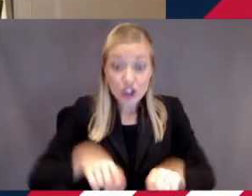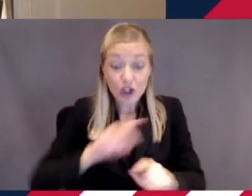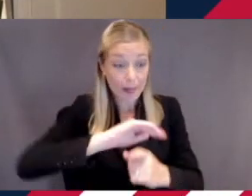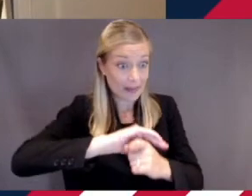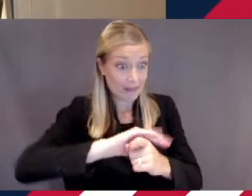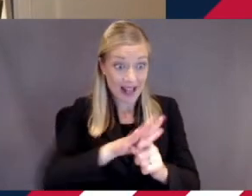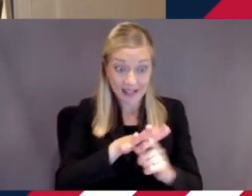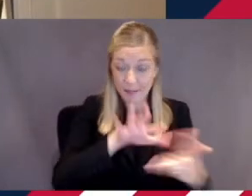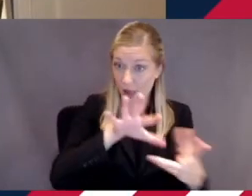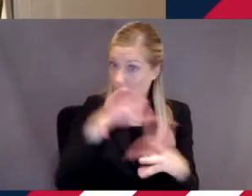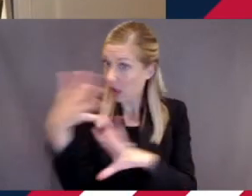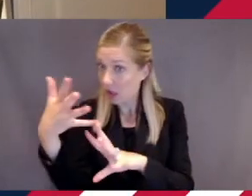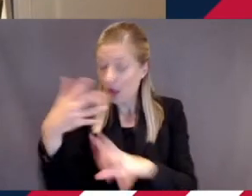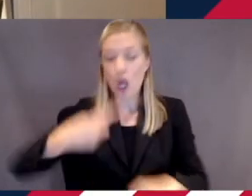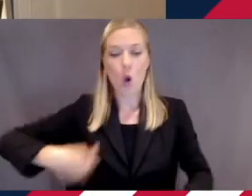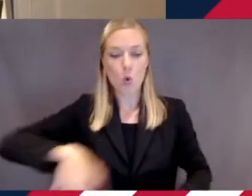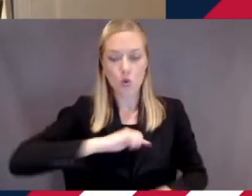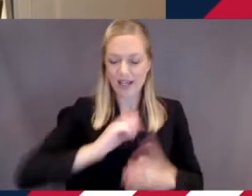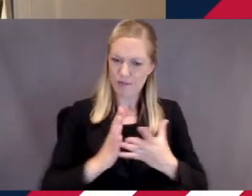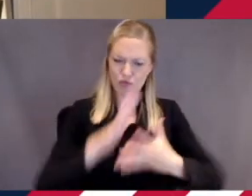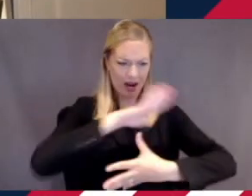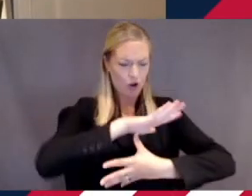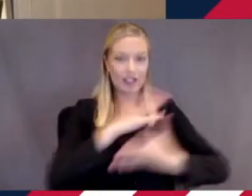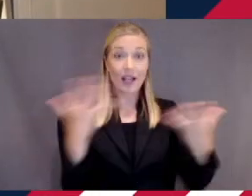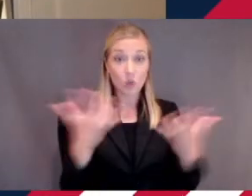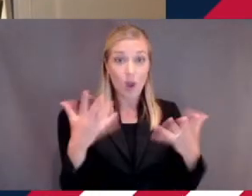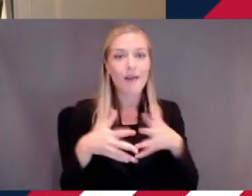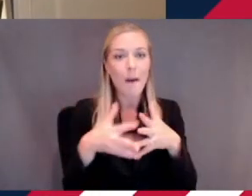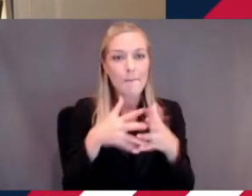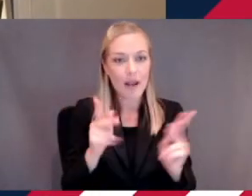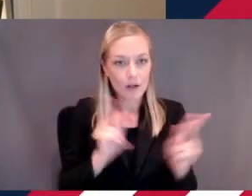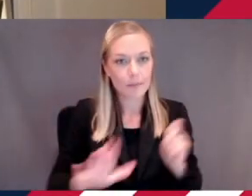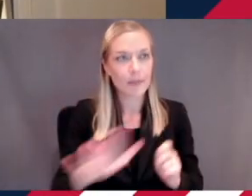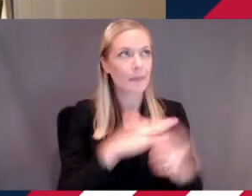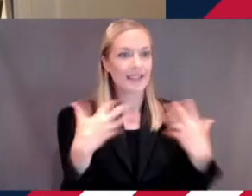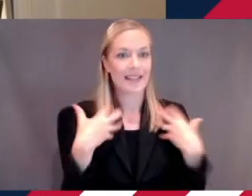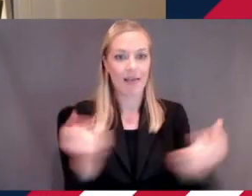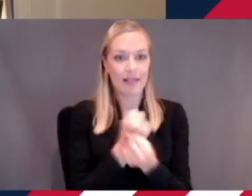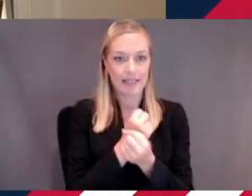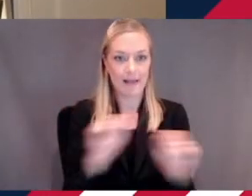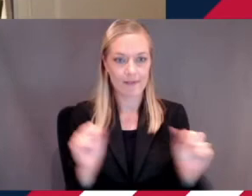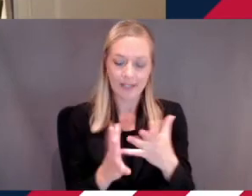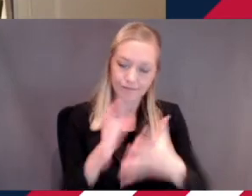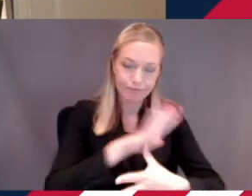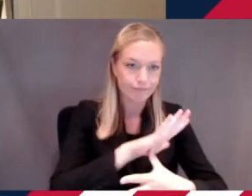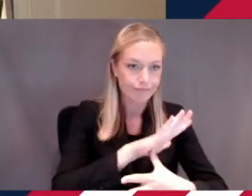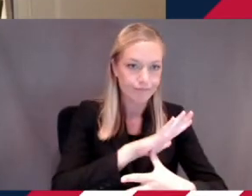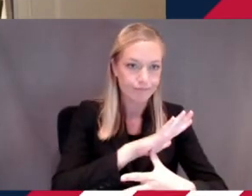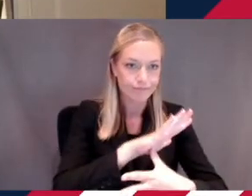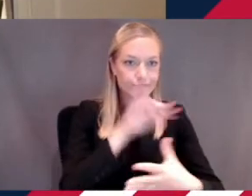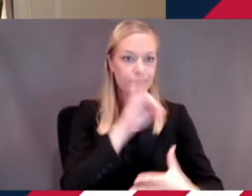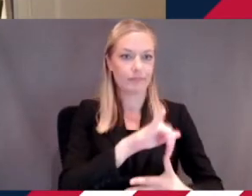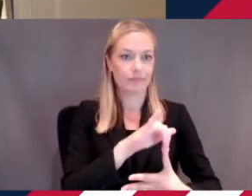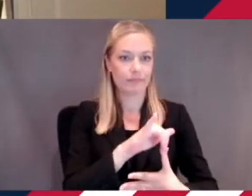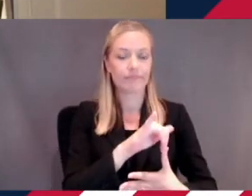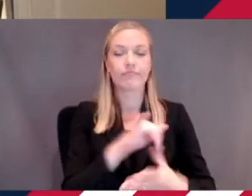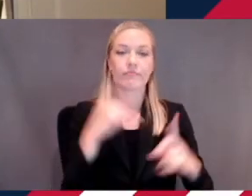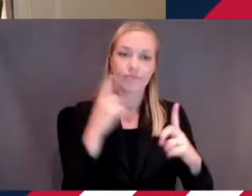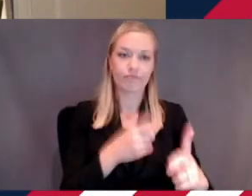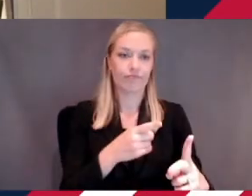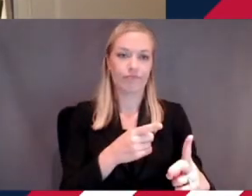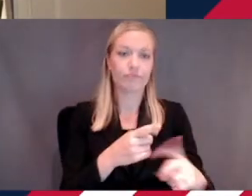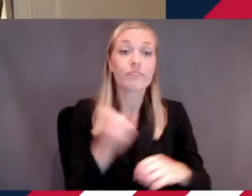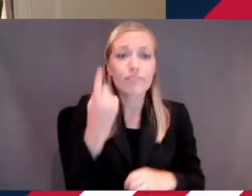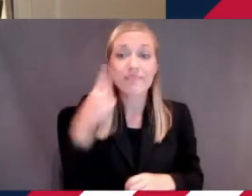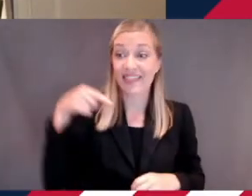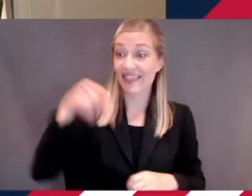people first. And make no mistake about it, we've discussed it often. This is indeed the most important election of our lifetime, because